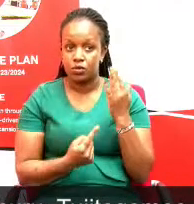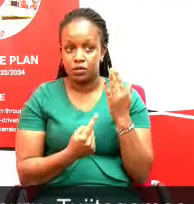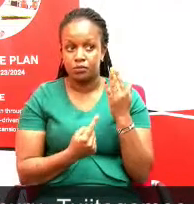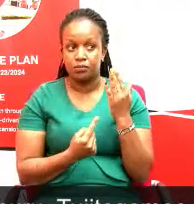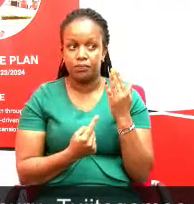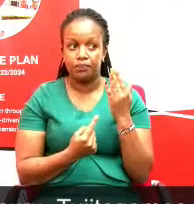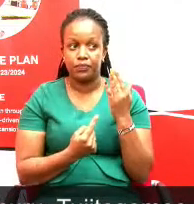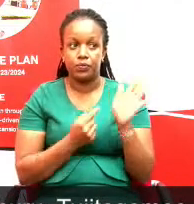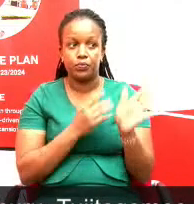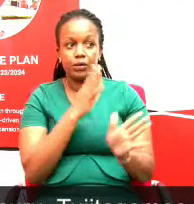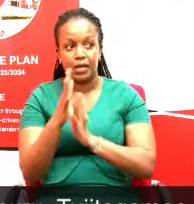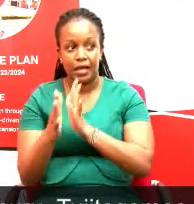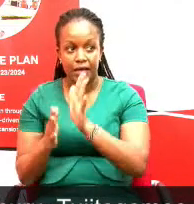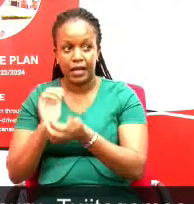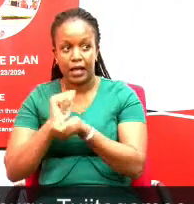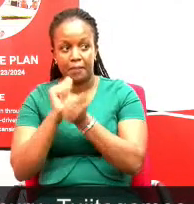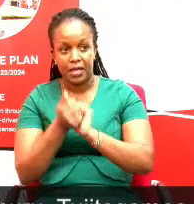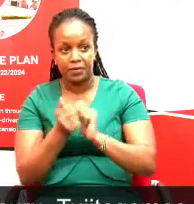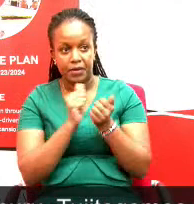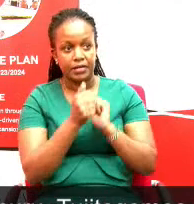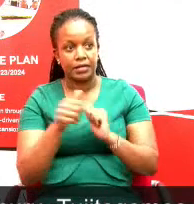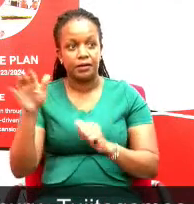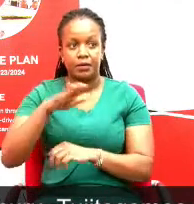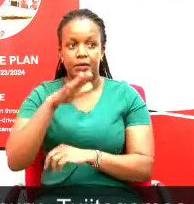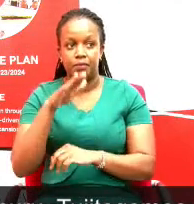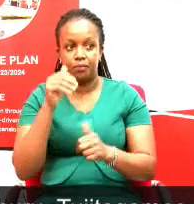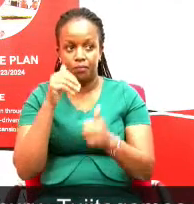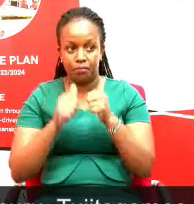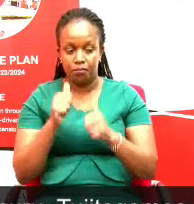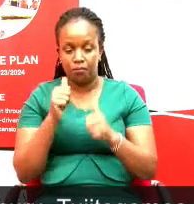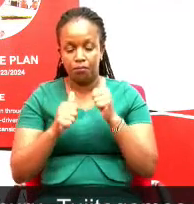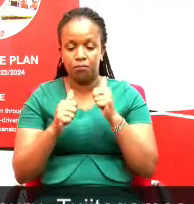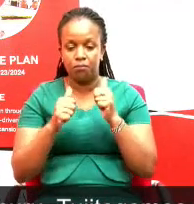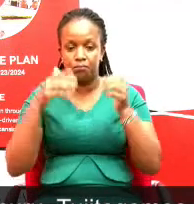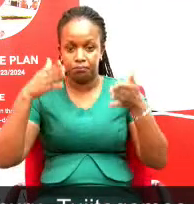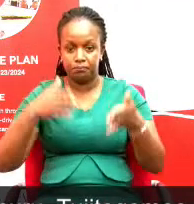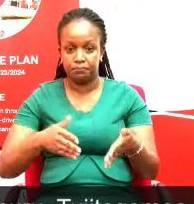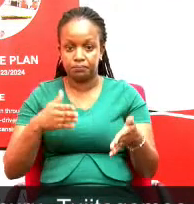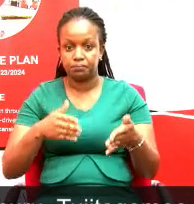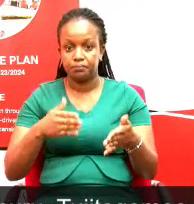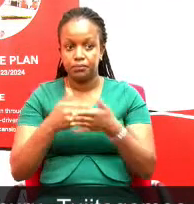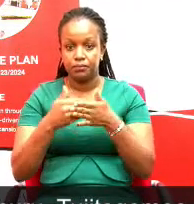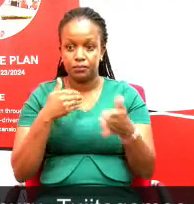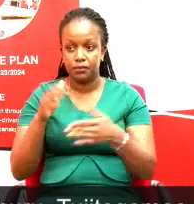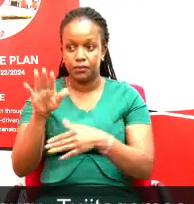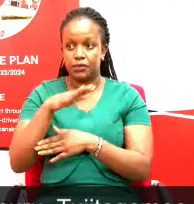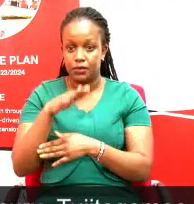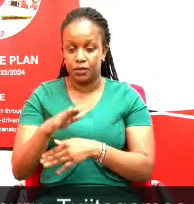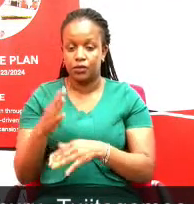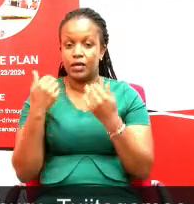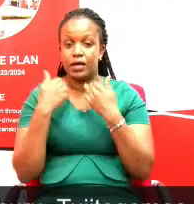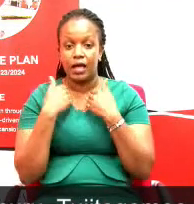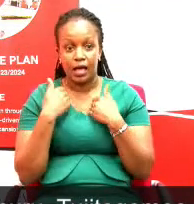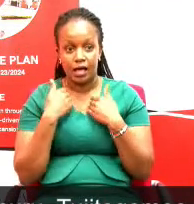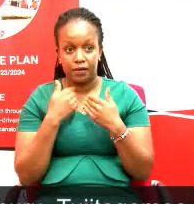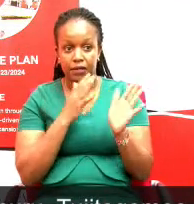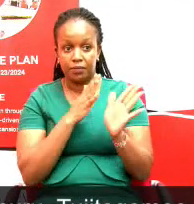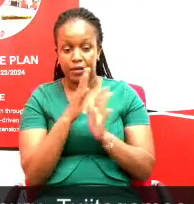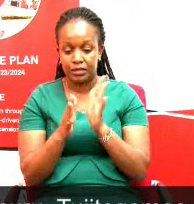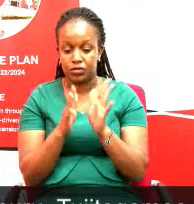we've prepared an amendment in Parliament, which is now currently before Parliament, for expeditious settlement of all these